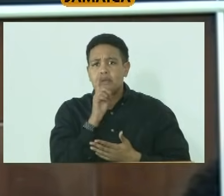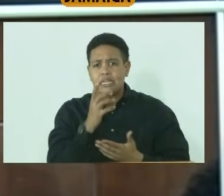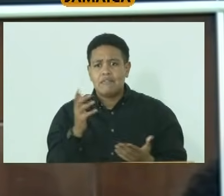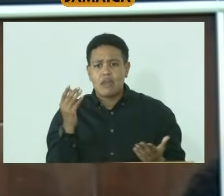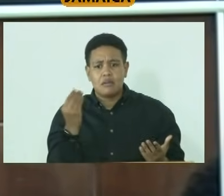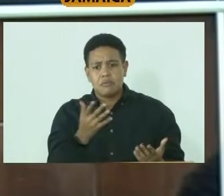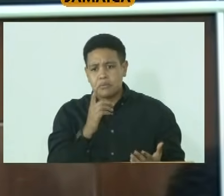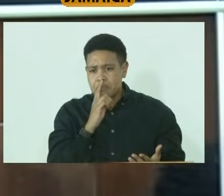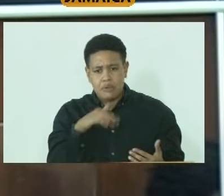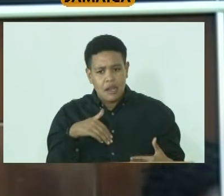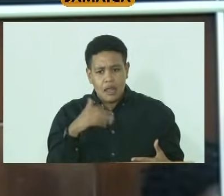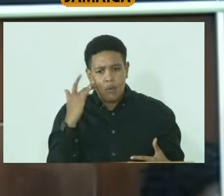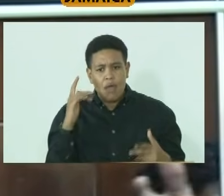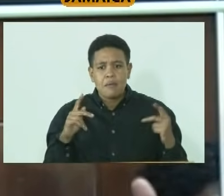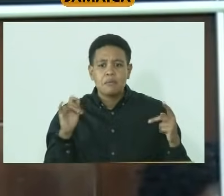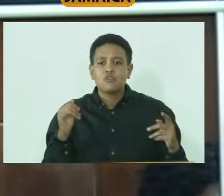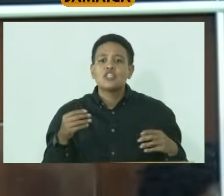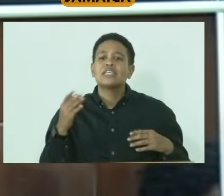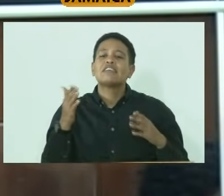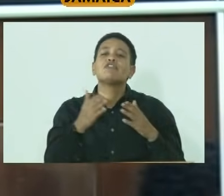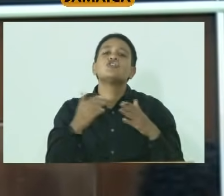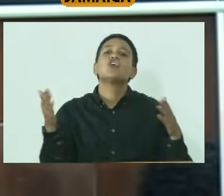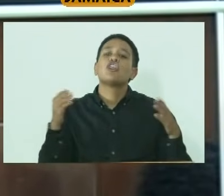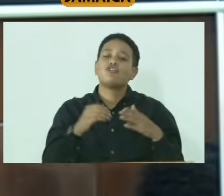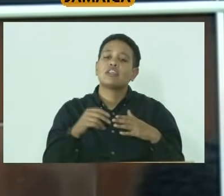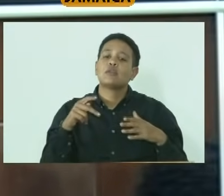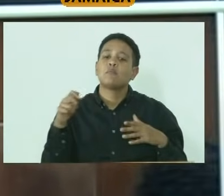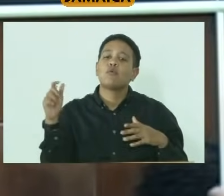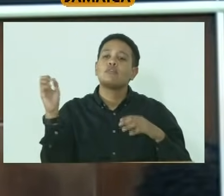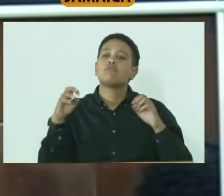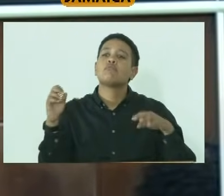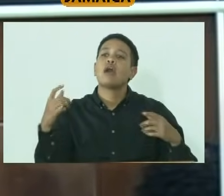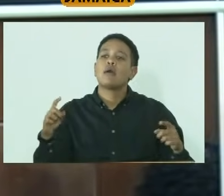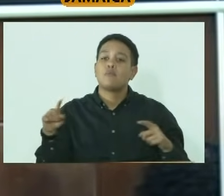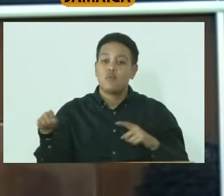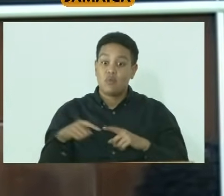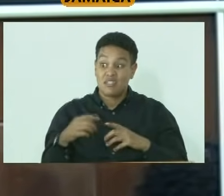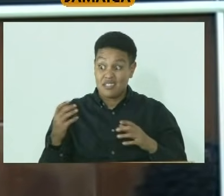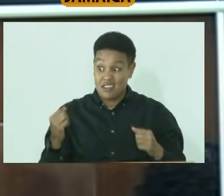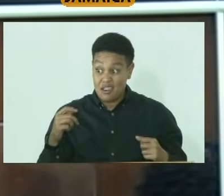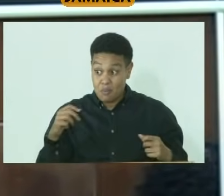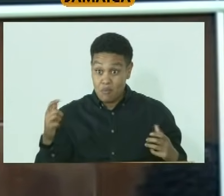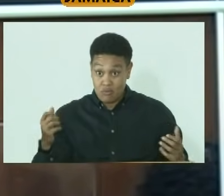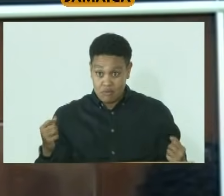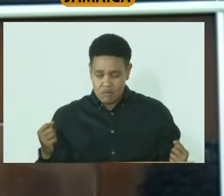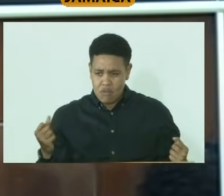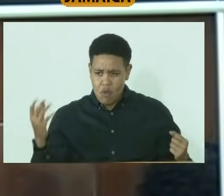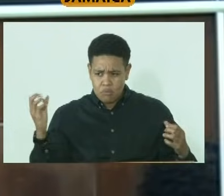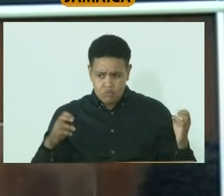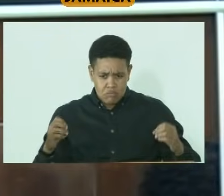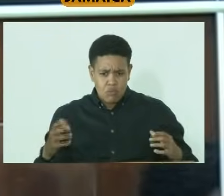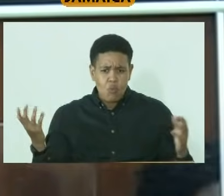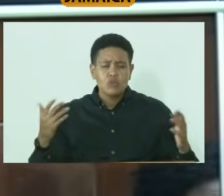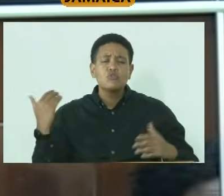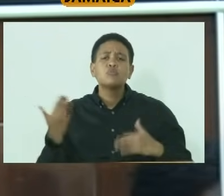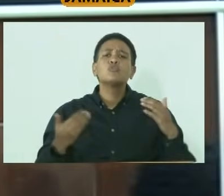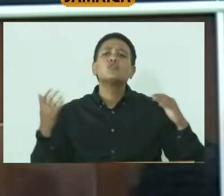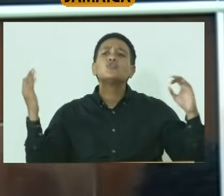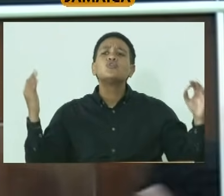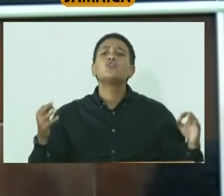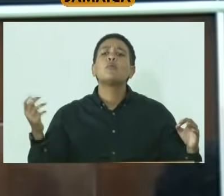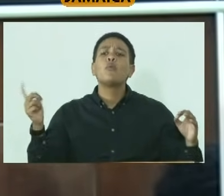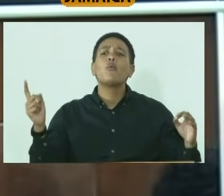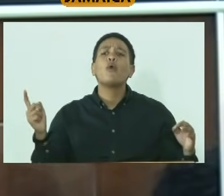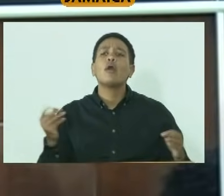to, because people just give generally into the pool. So once it gets into the pool, what is the process to determine where